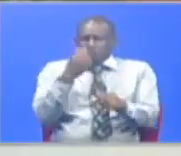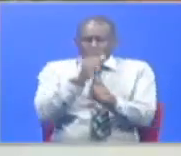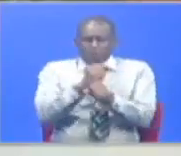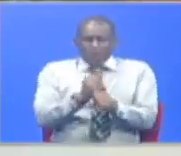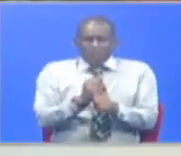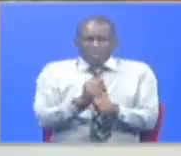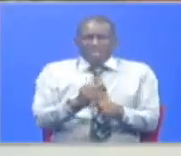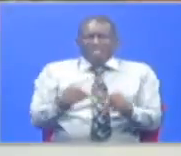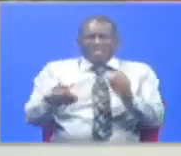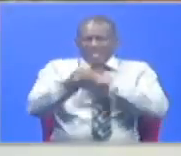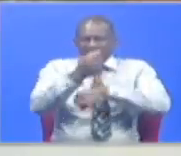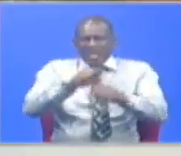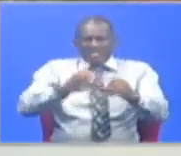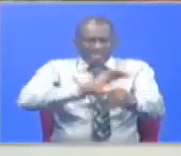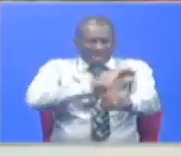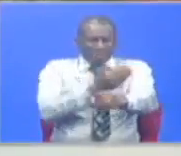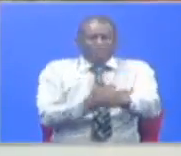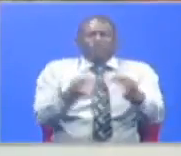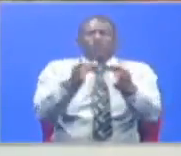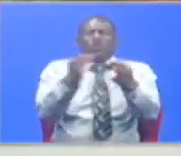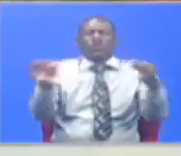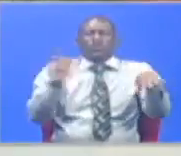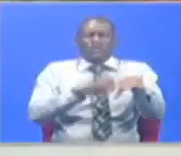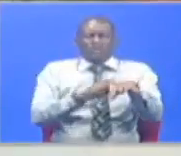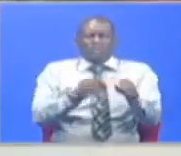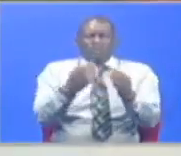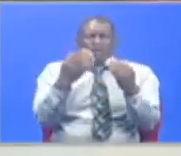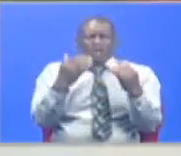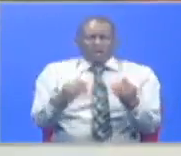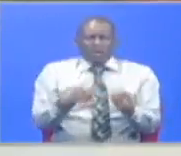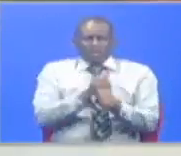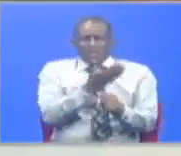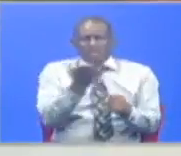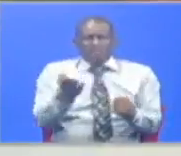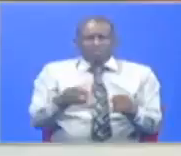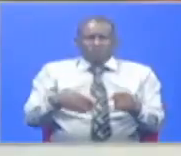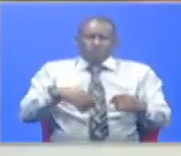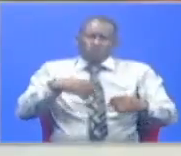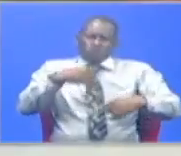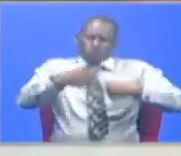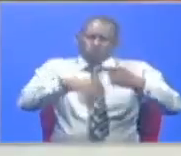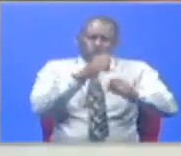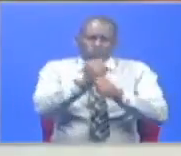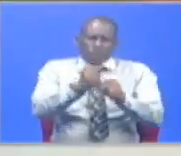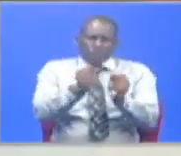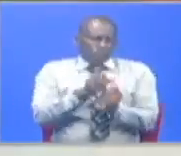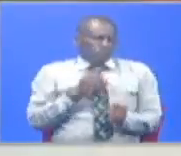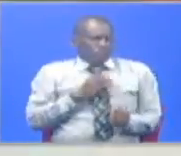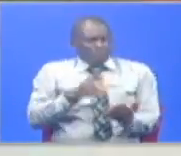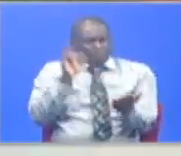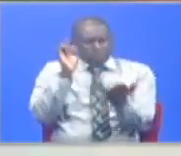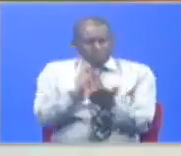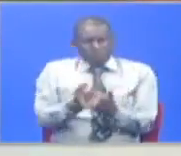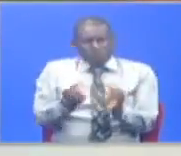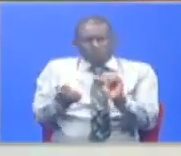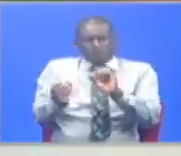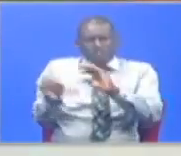acting capacity for the longest period, rendering them to serve under constant fear of being sacked, reshuffled by the